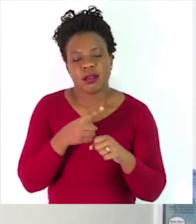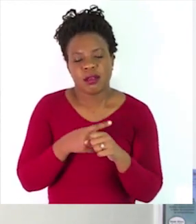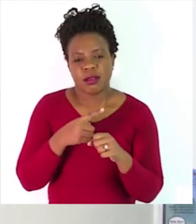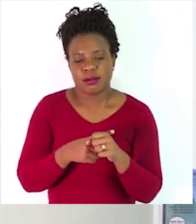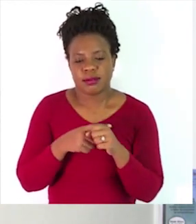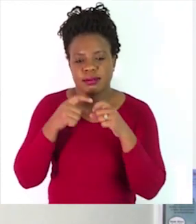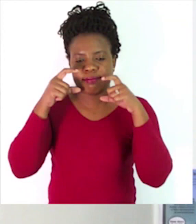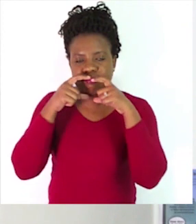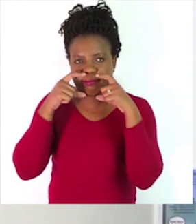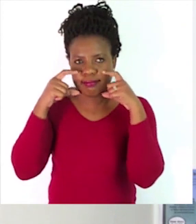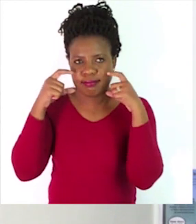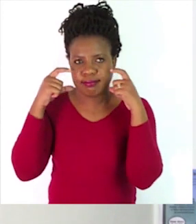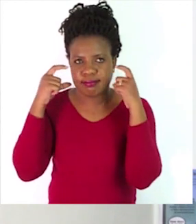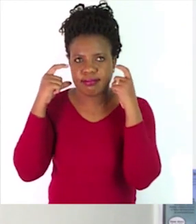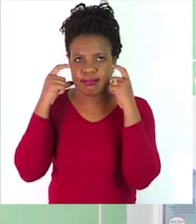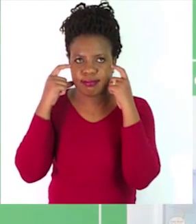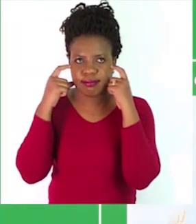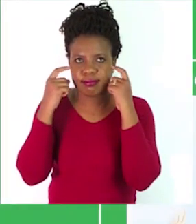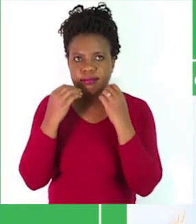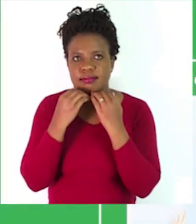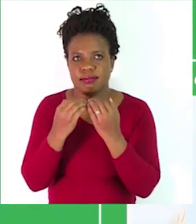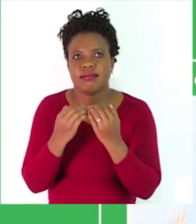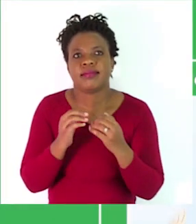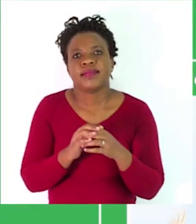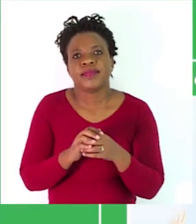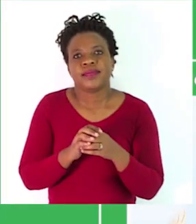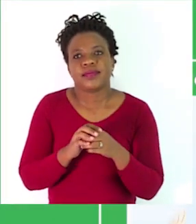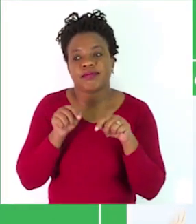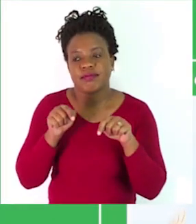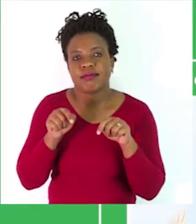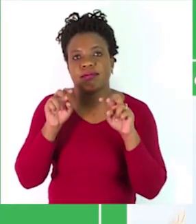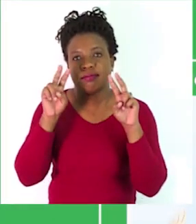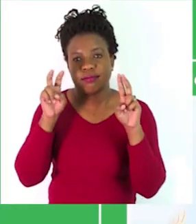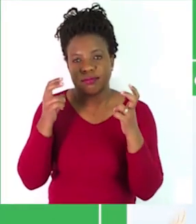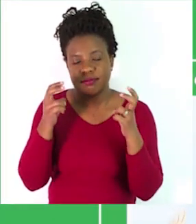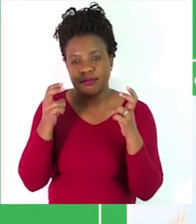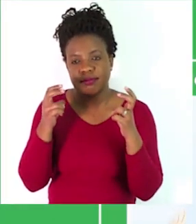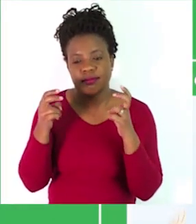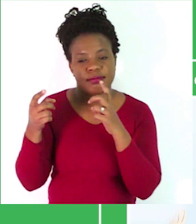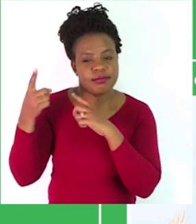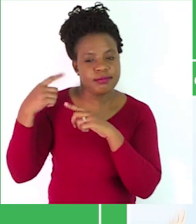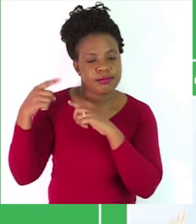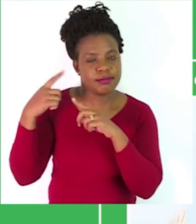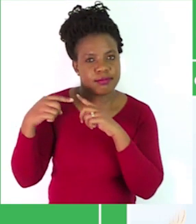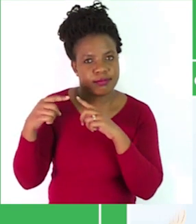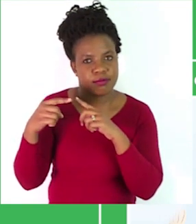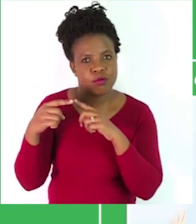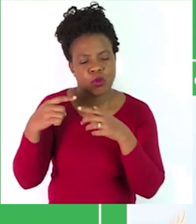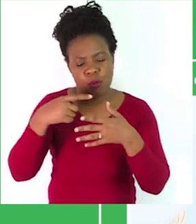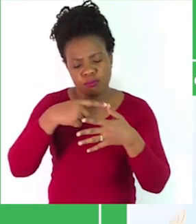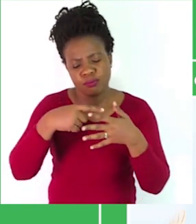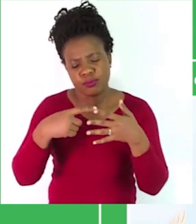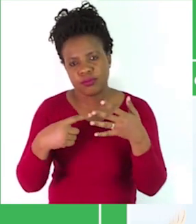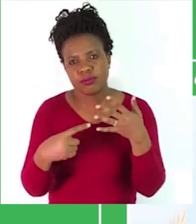remember to put on your mask. All right. Now, today's lesson is going to be